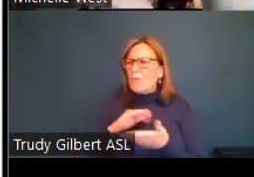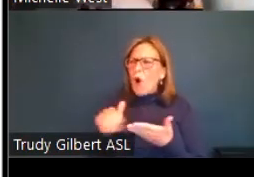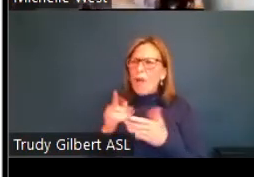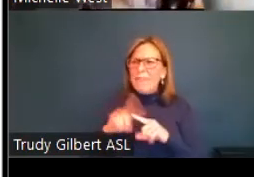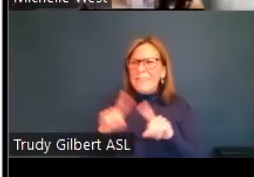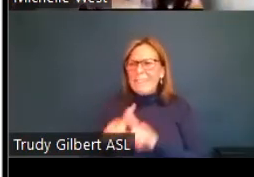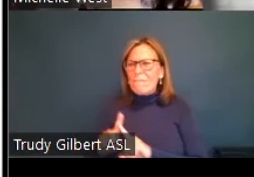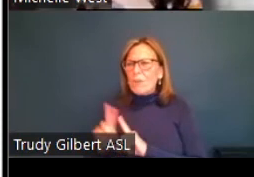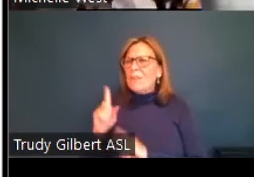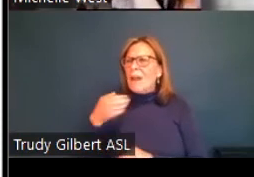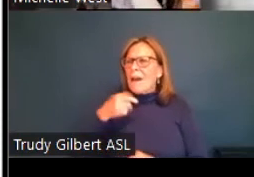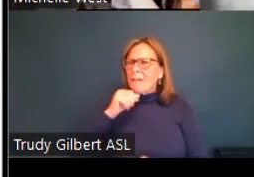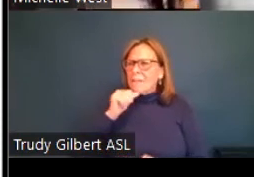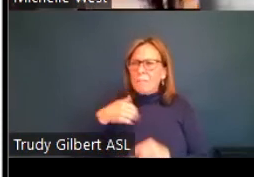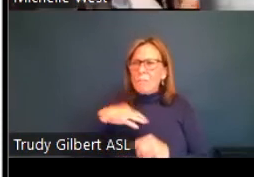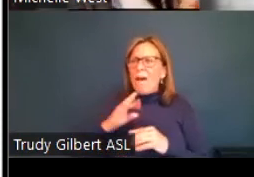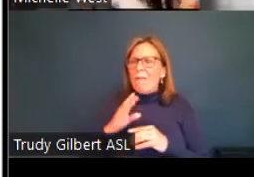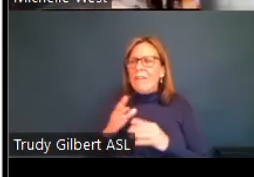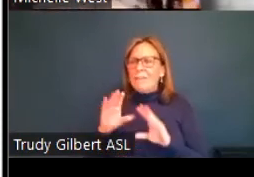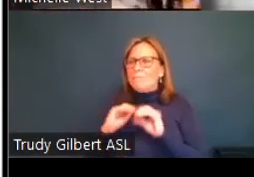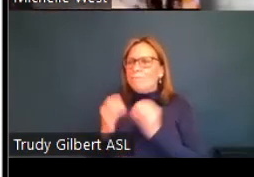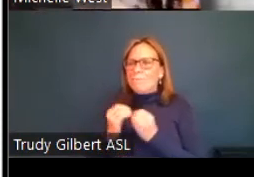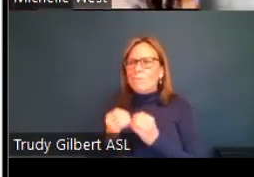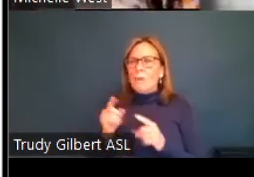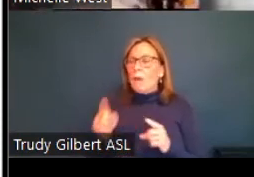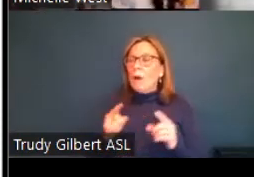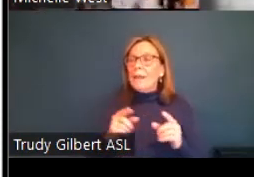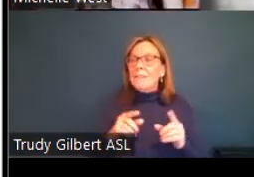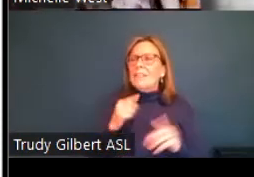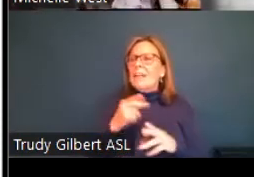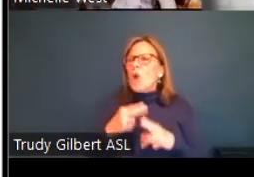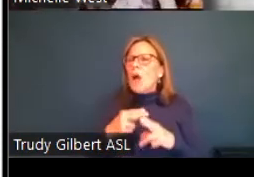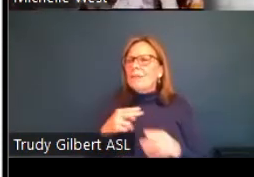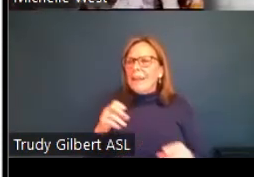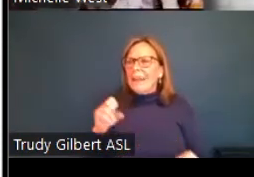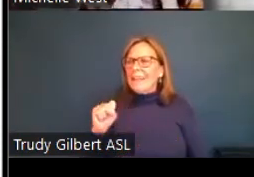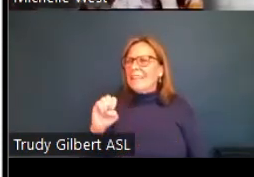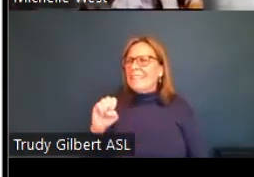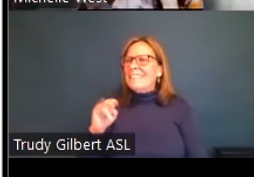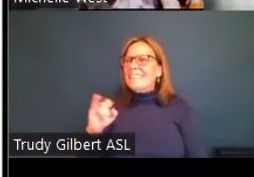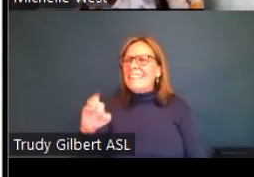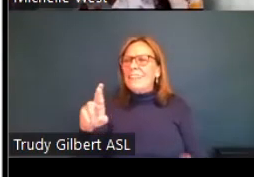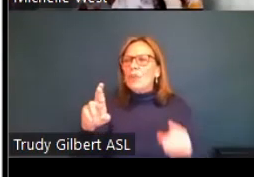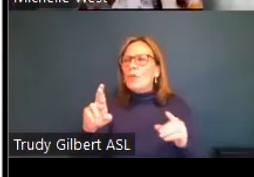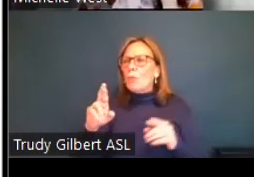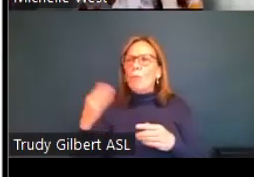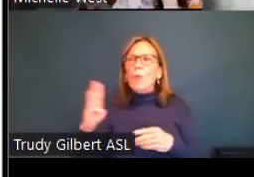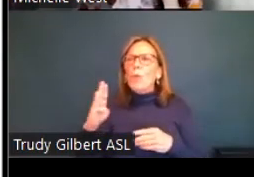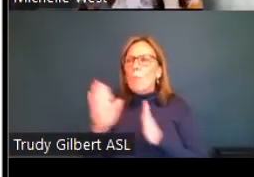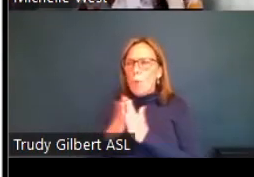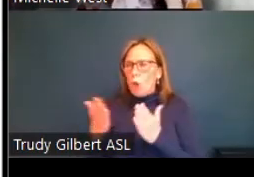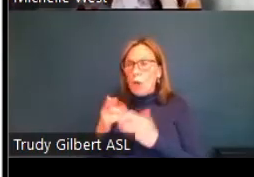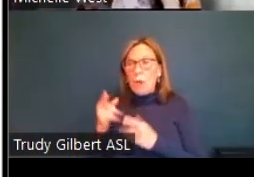one that has, you know, all the, it's a senior blue book, it's called. You want to be in those. And that's actually